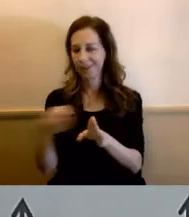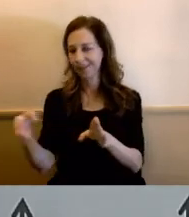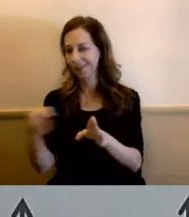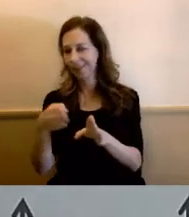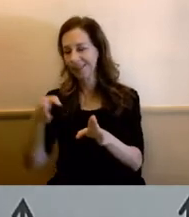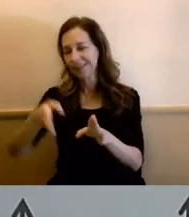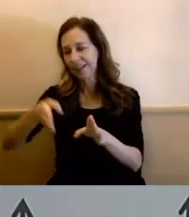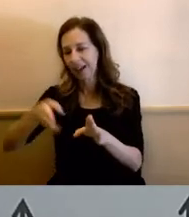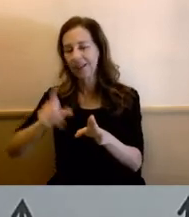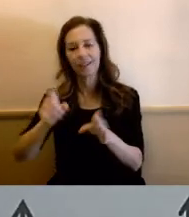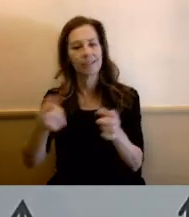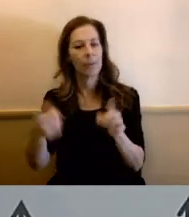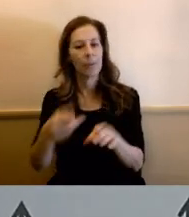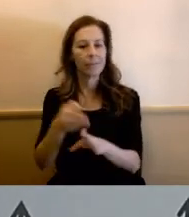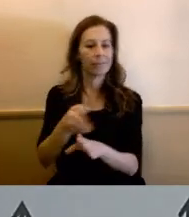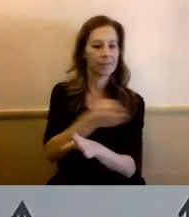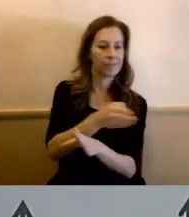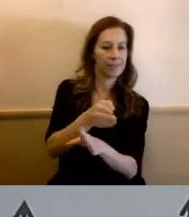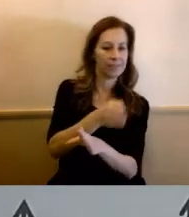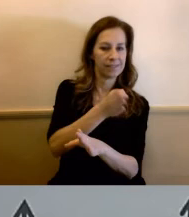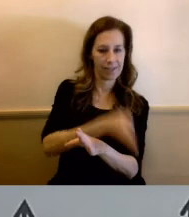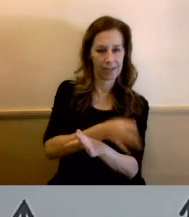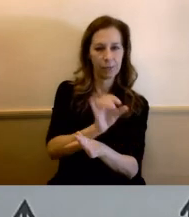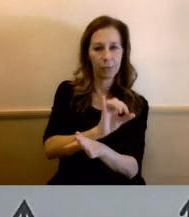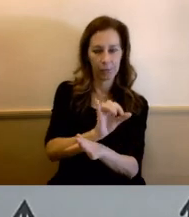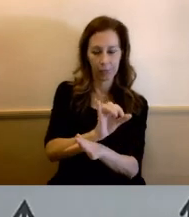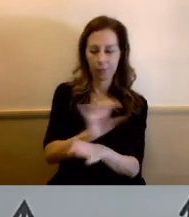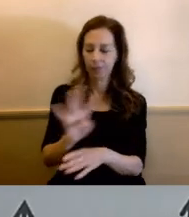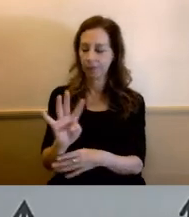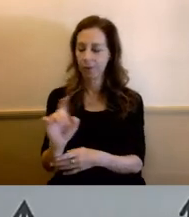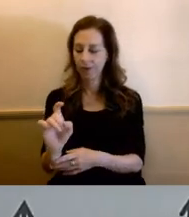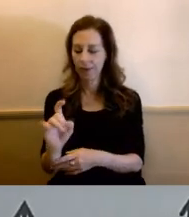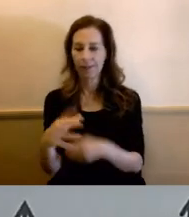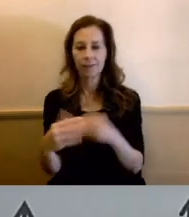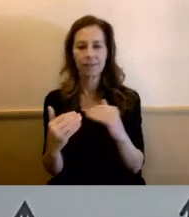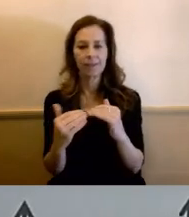other. So I get 4x equals